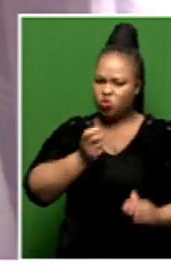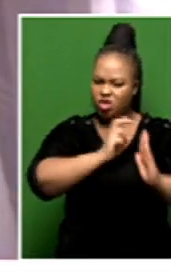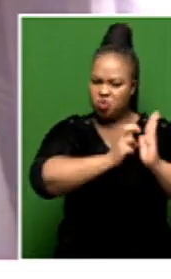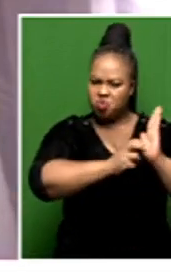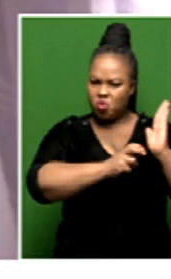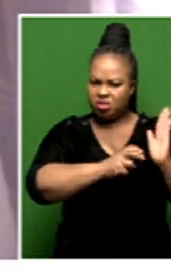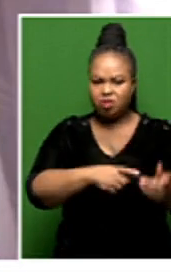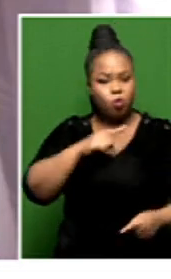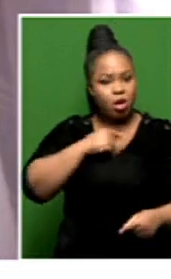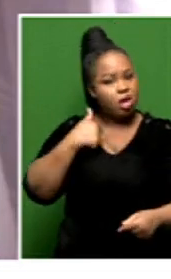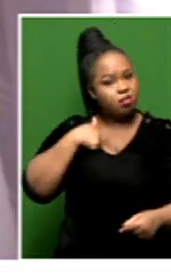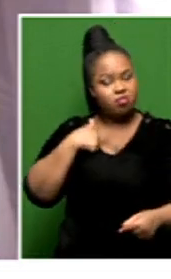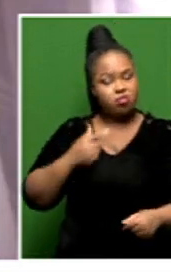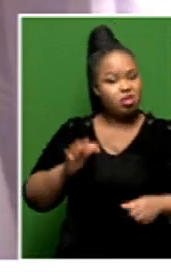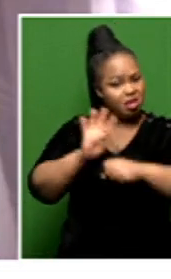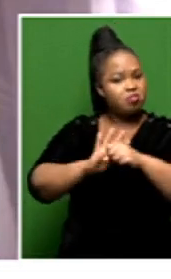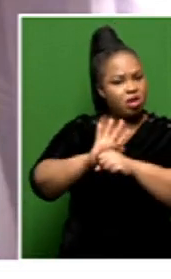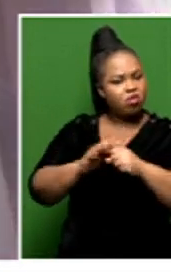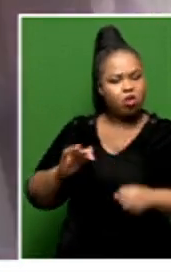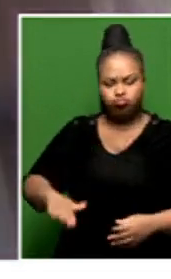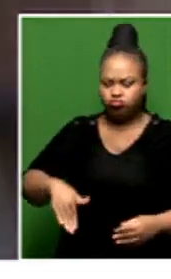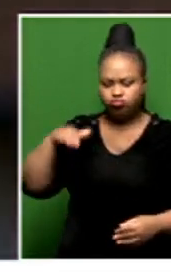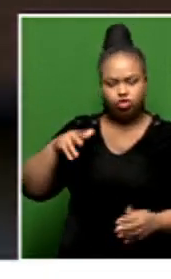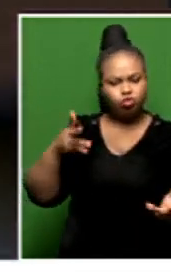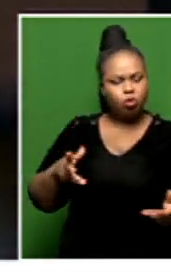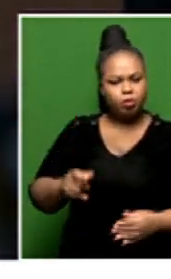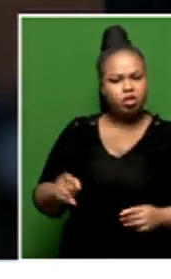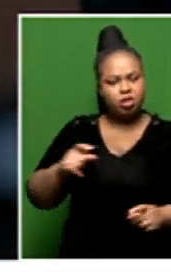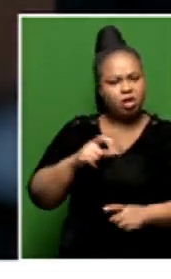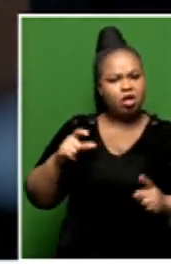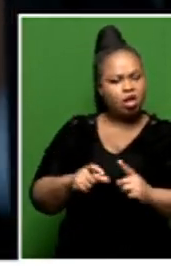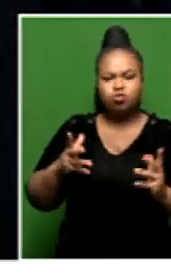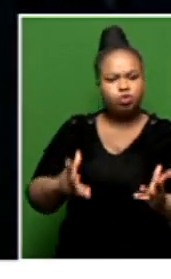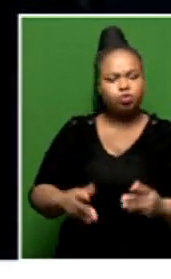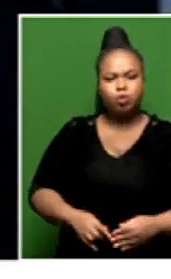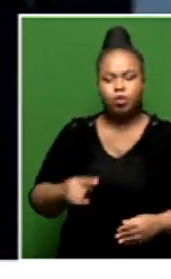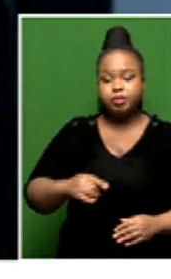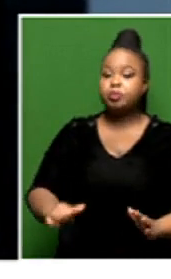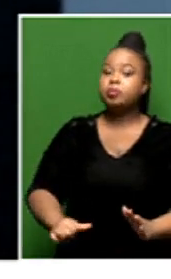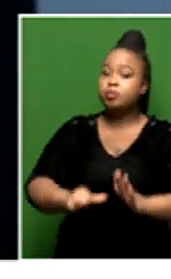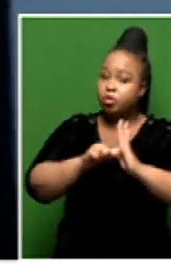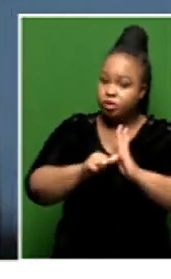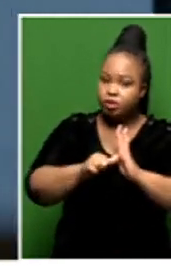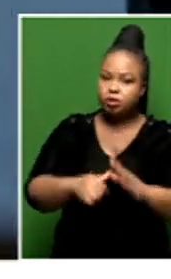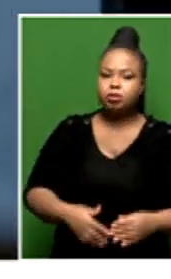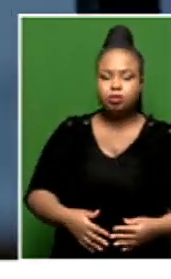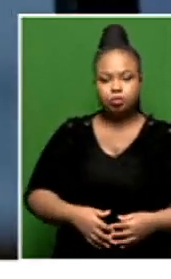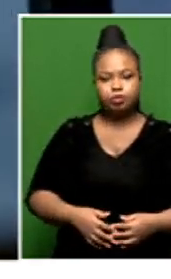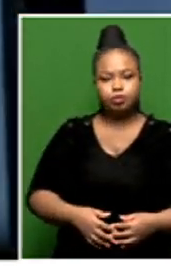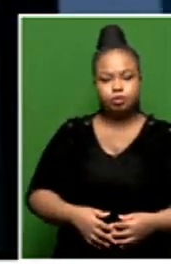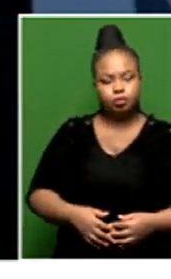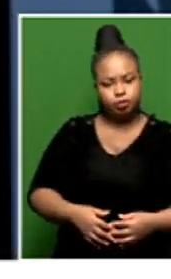me, coming from that background where a cultural background where it's very important that you